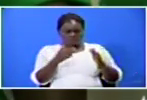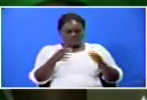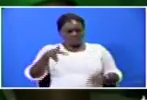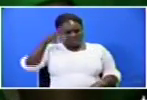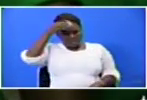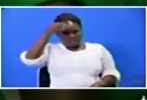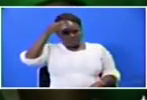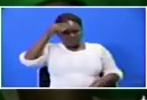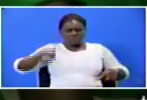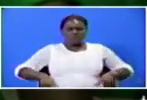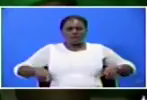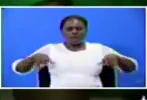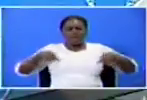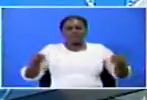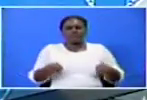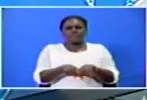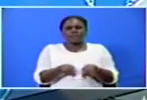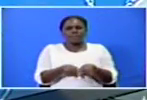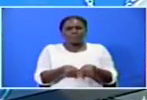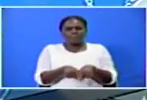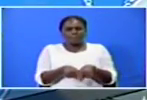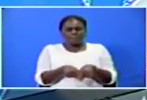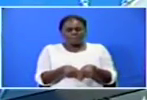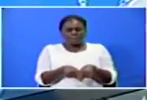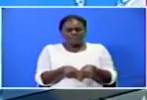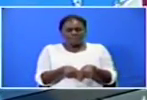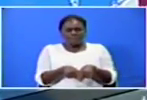lives wherever we can. Now, before we